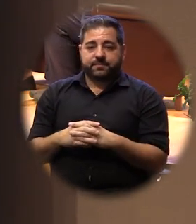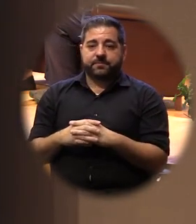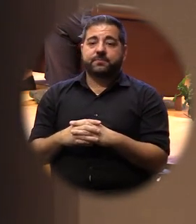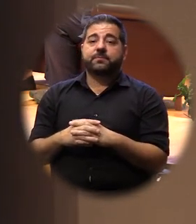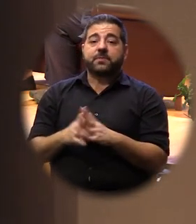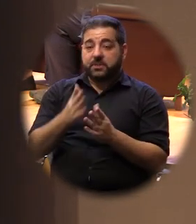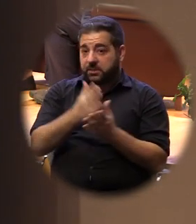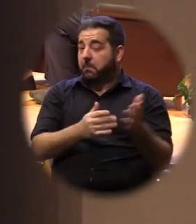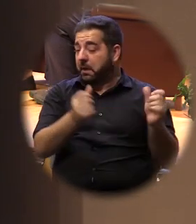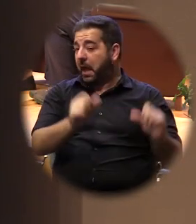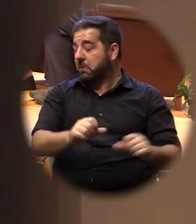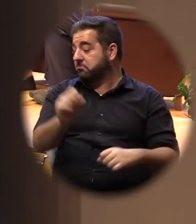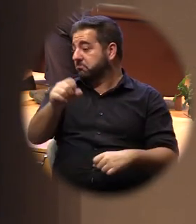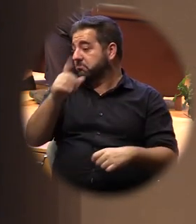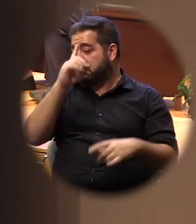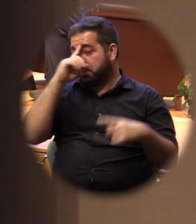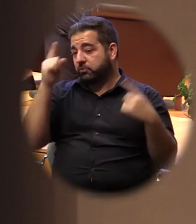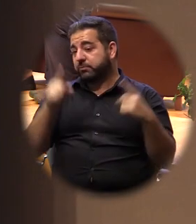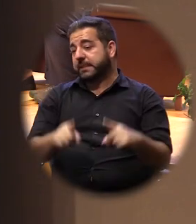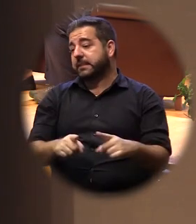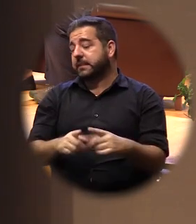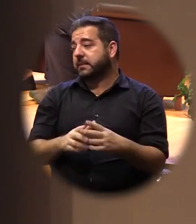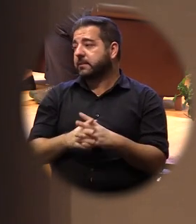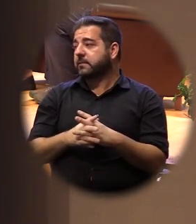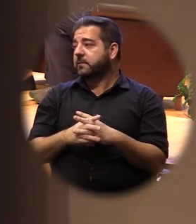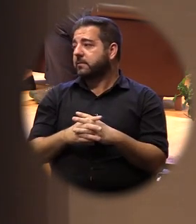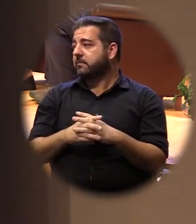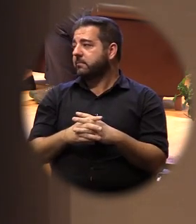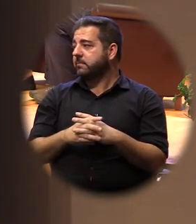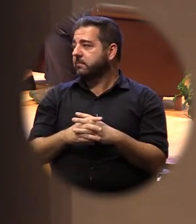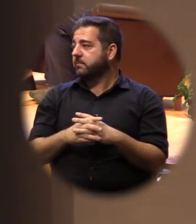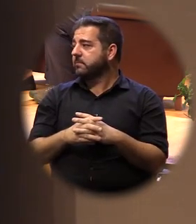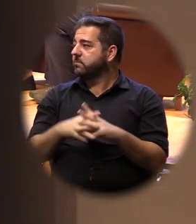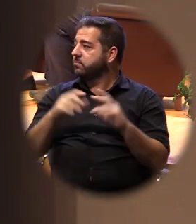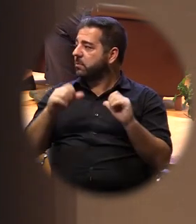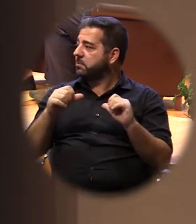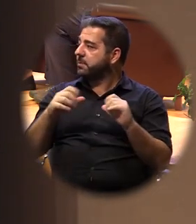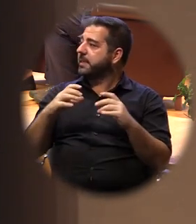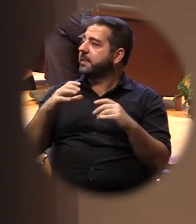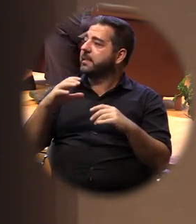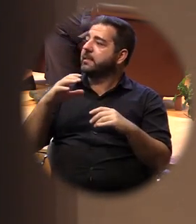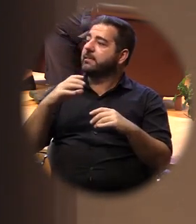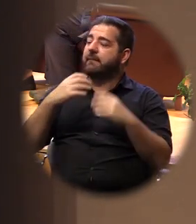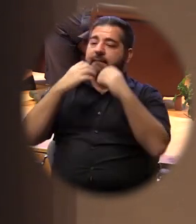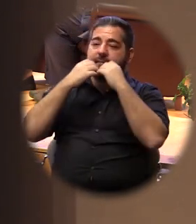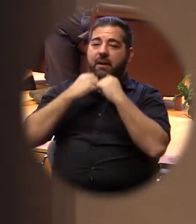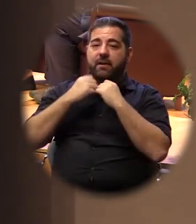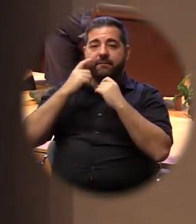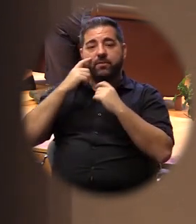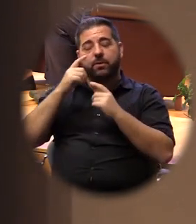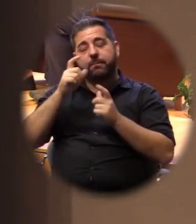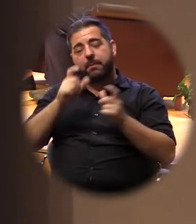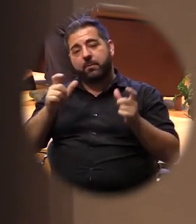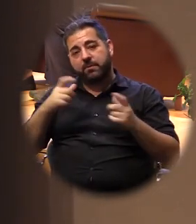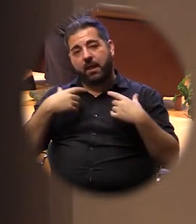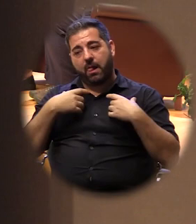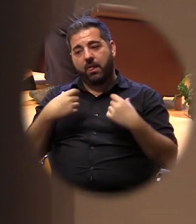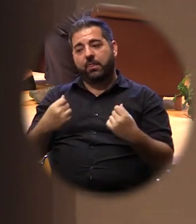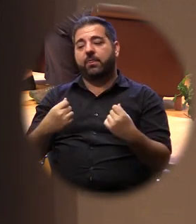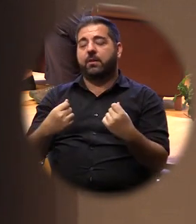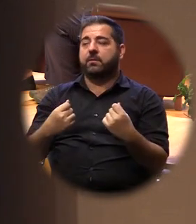Some of them can. I mean, I agree that probably caring for people's health